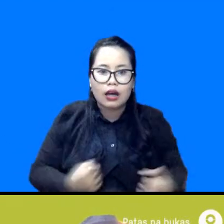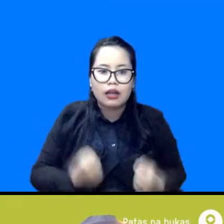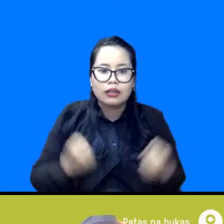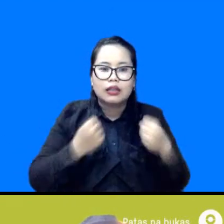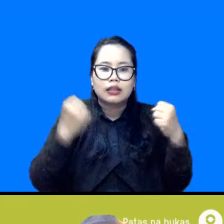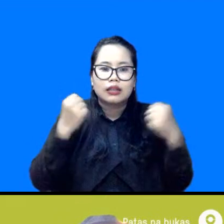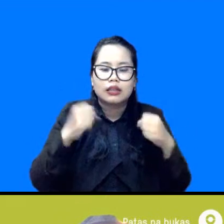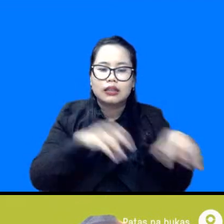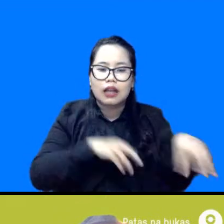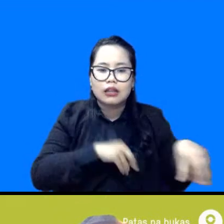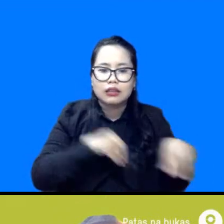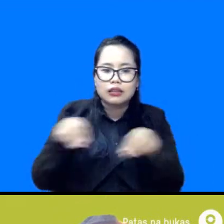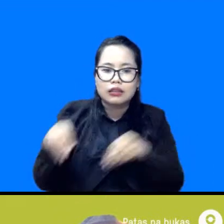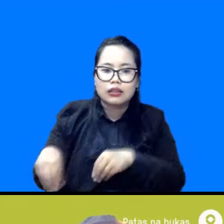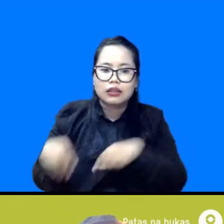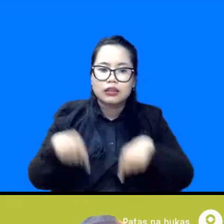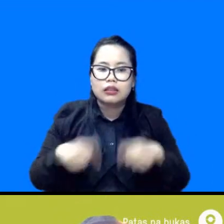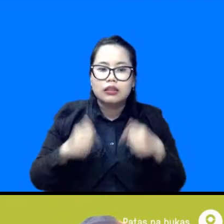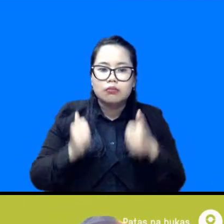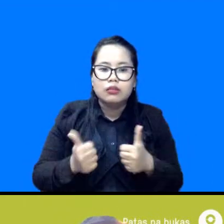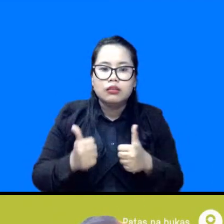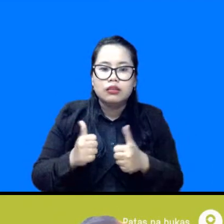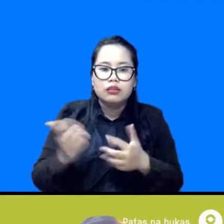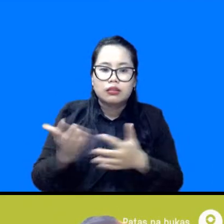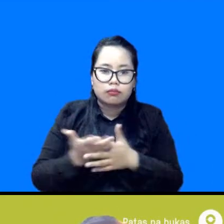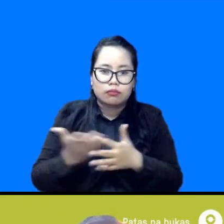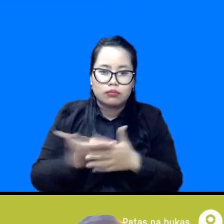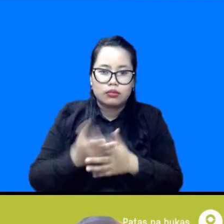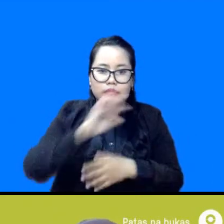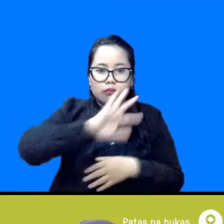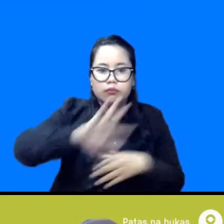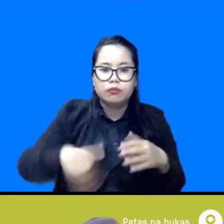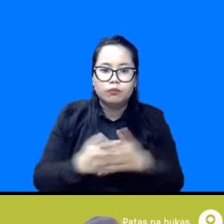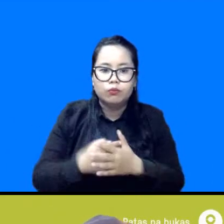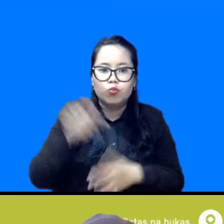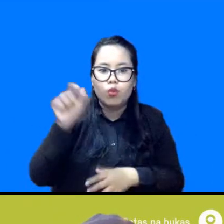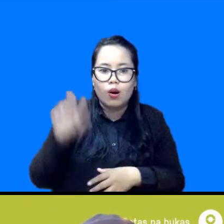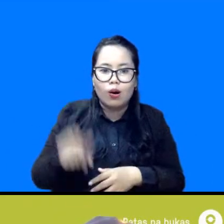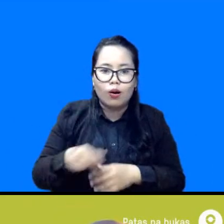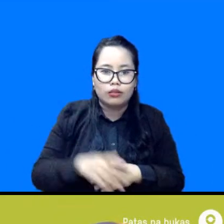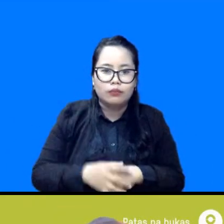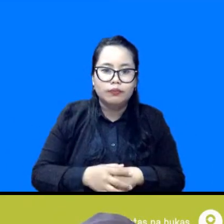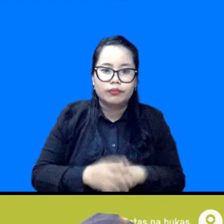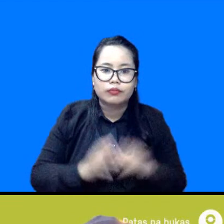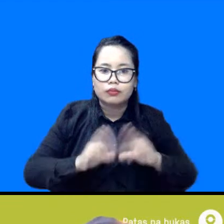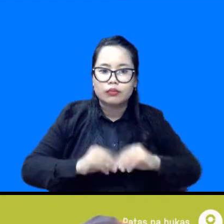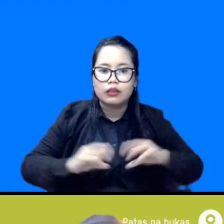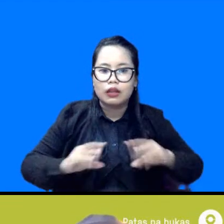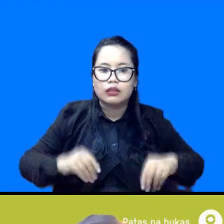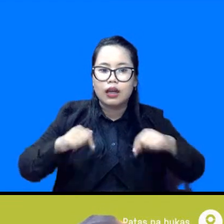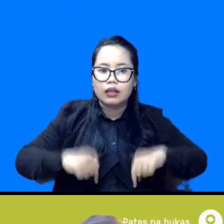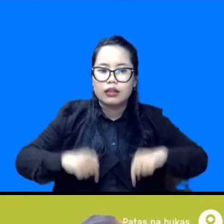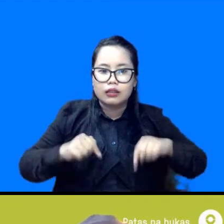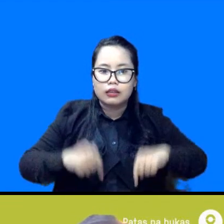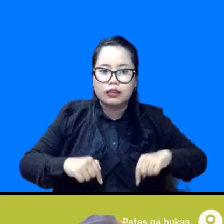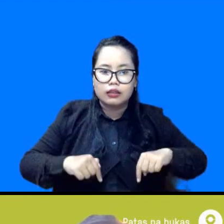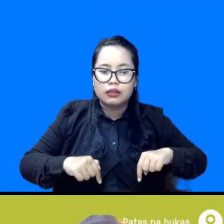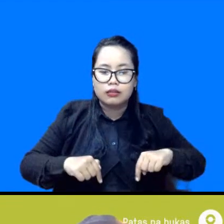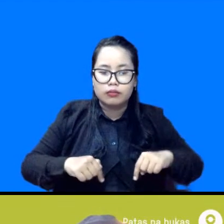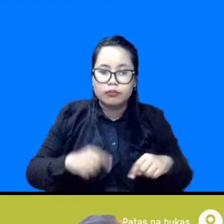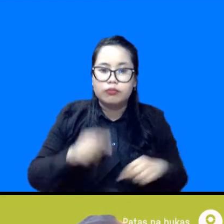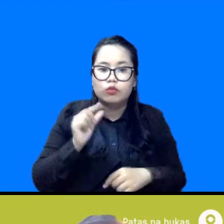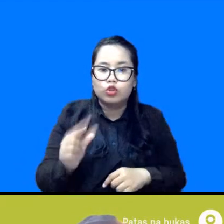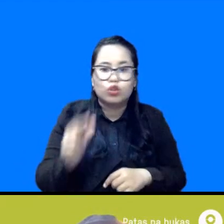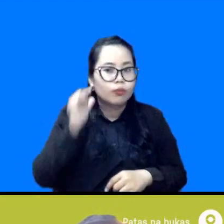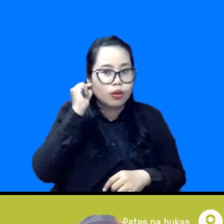equal to everyone, as if this renewable energy job is not only the man job, it is for everyone. So thank